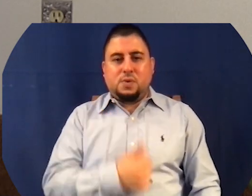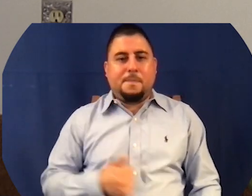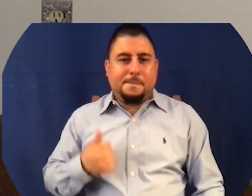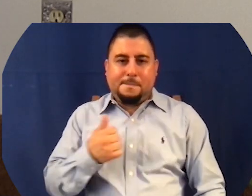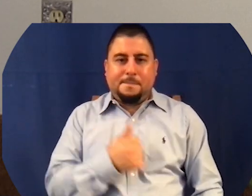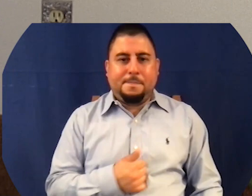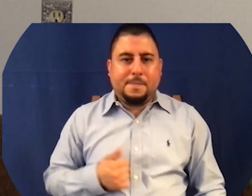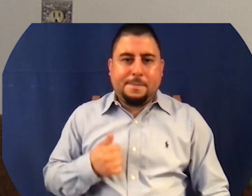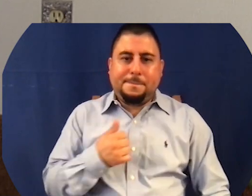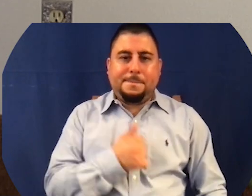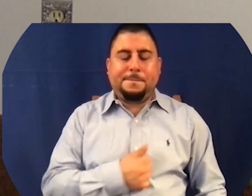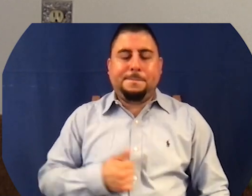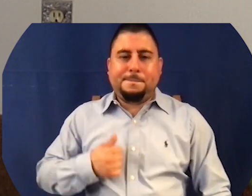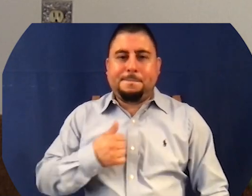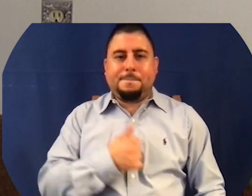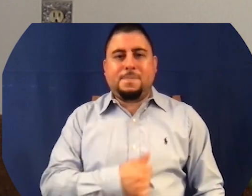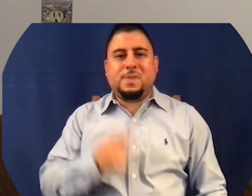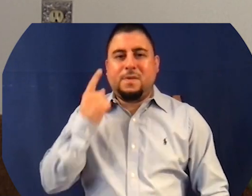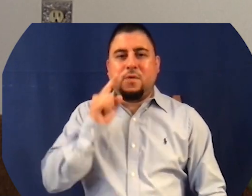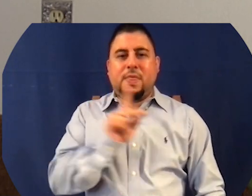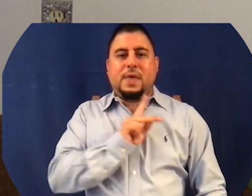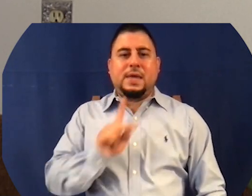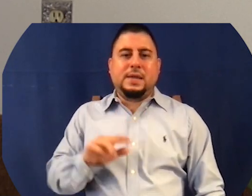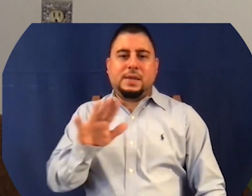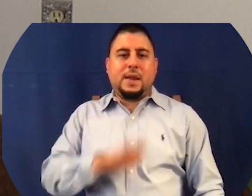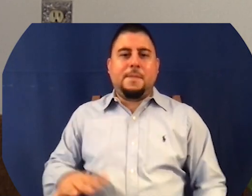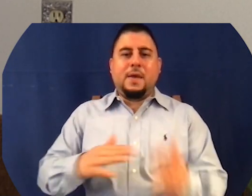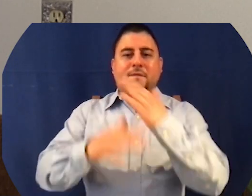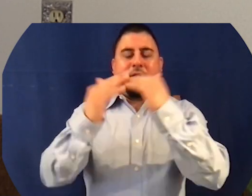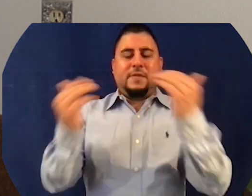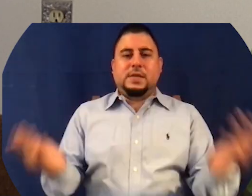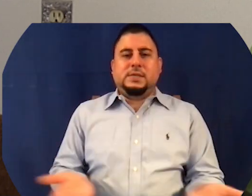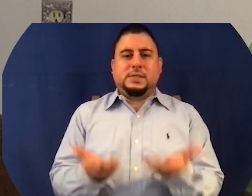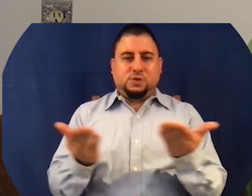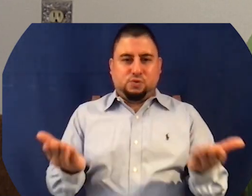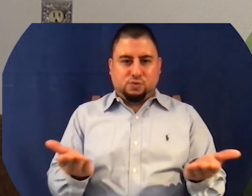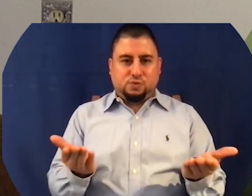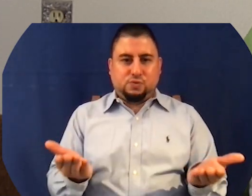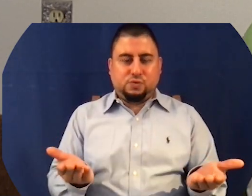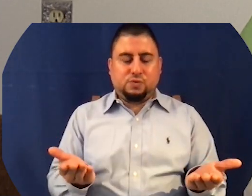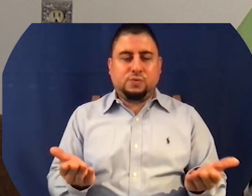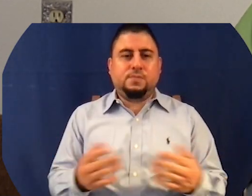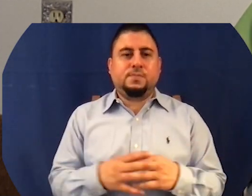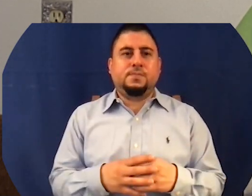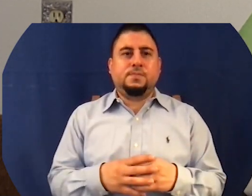"Repent, for the kingdom of heaven is at hand."